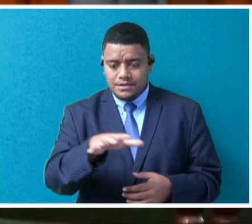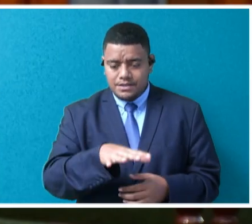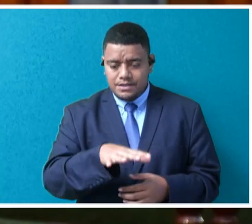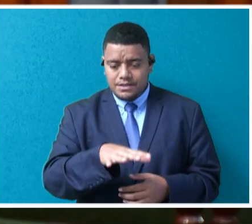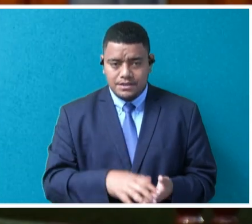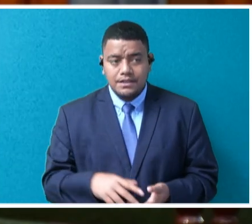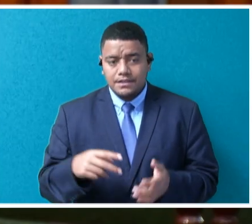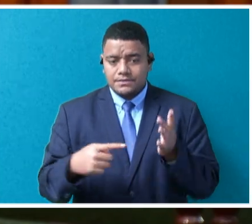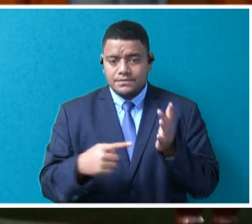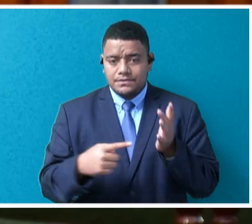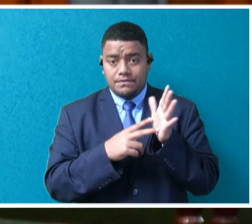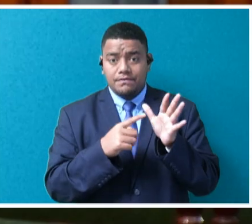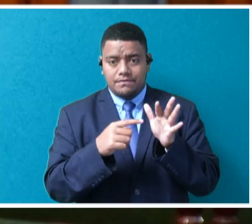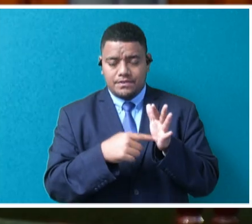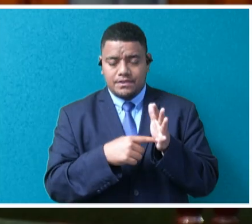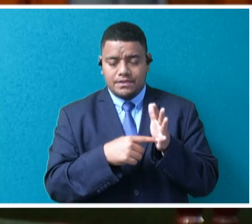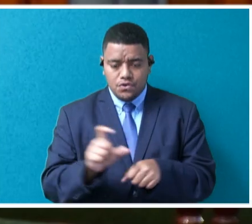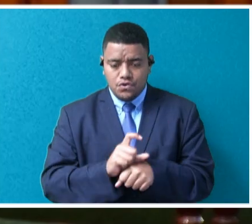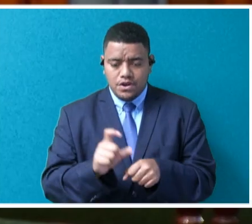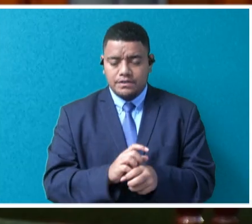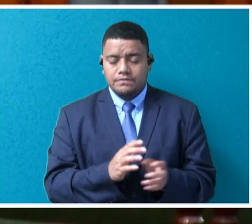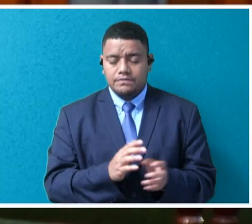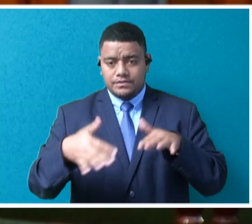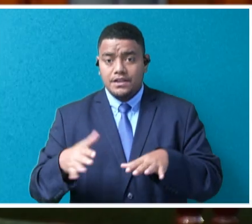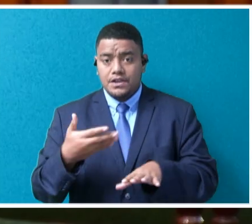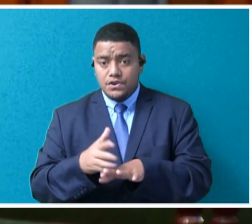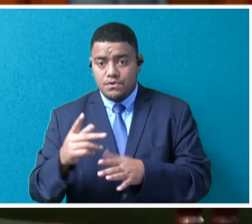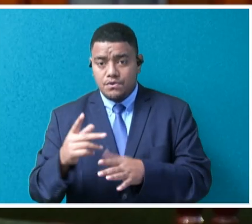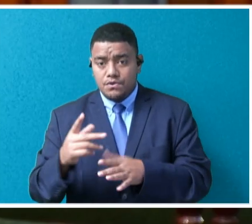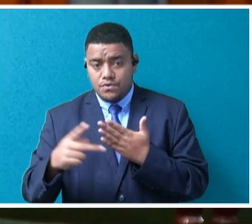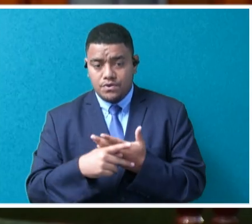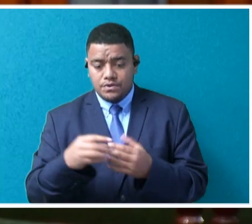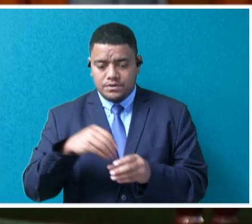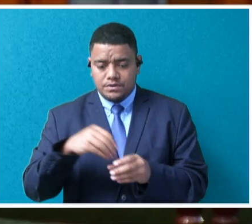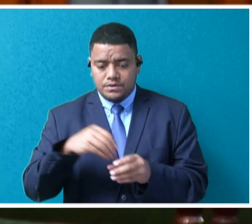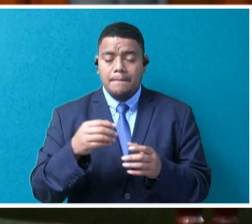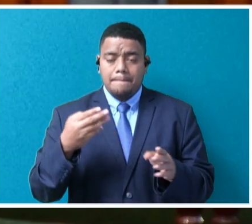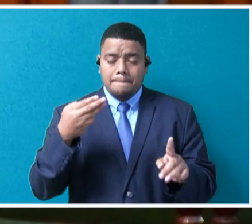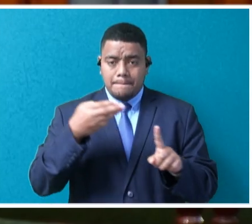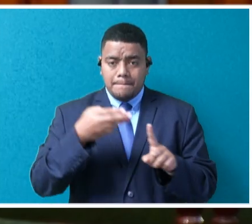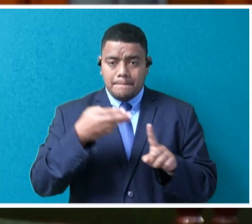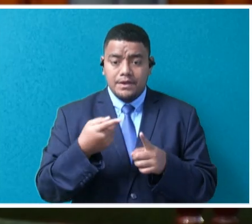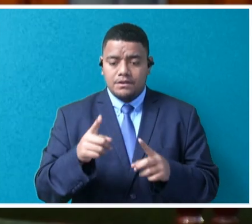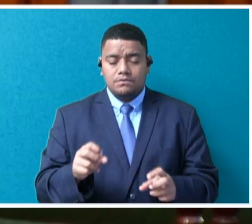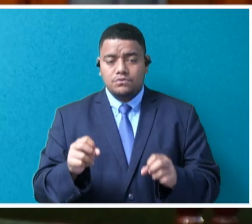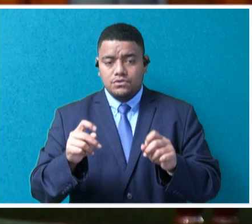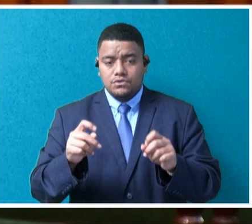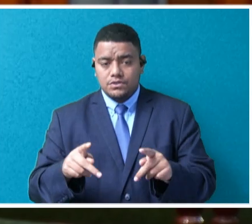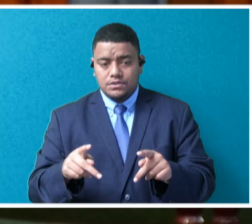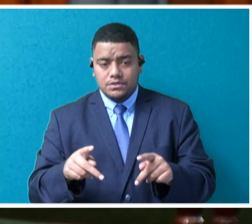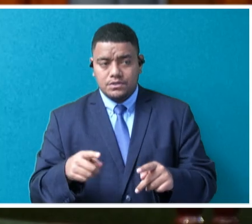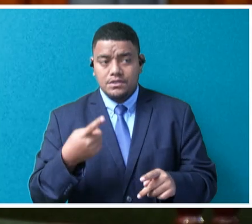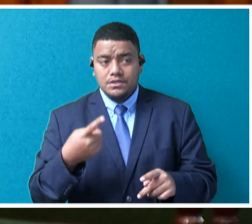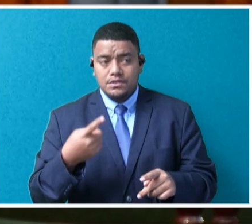on TVET is creating a wave with new programs, including mainstream TVET opportunity piloted